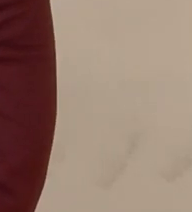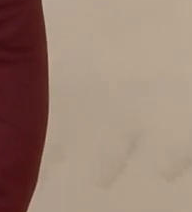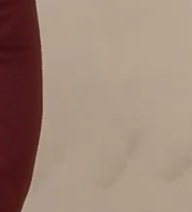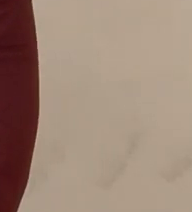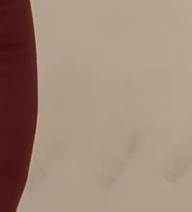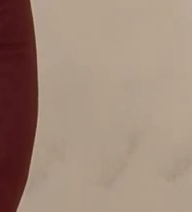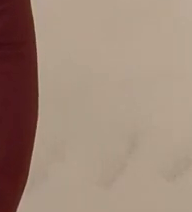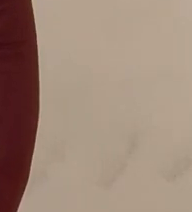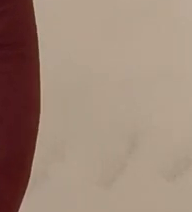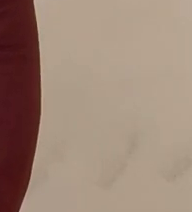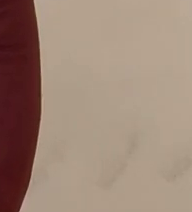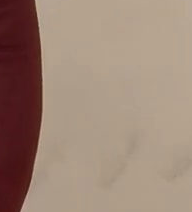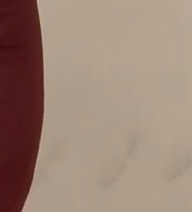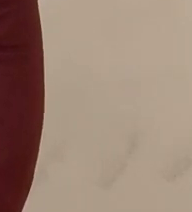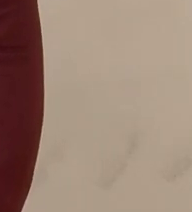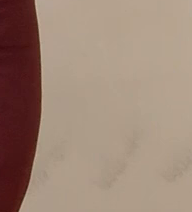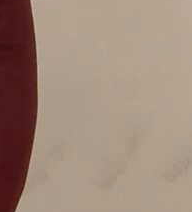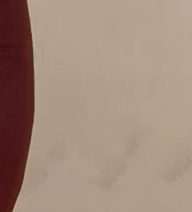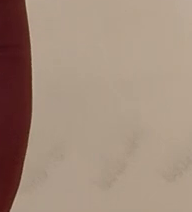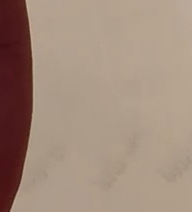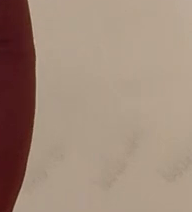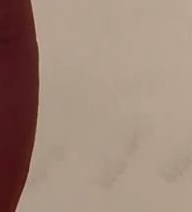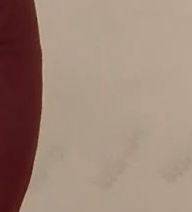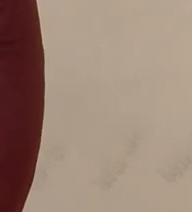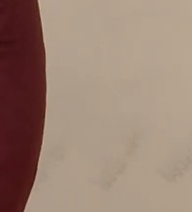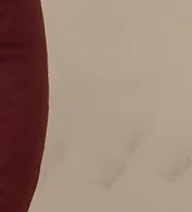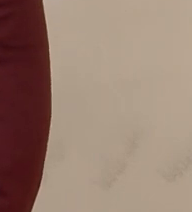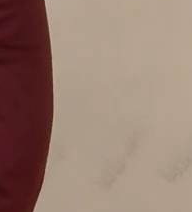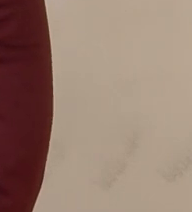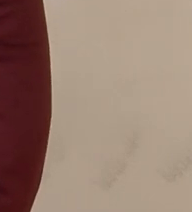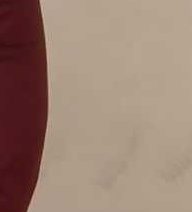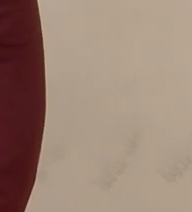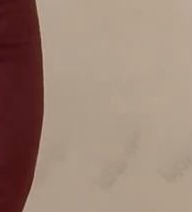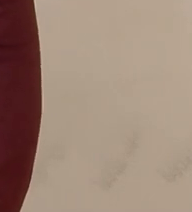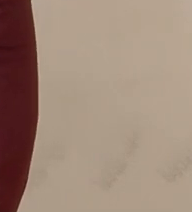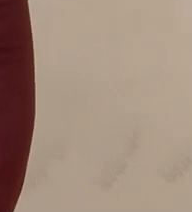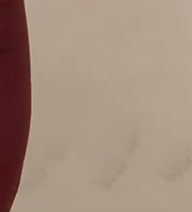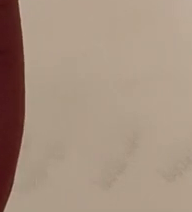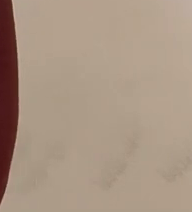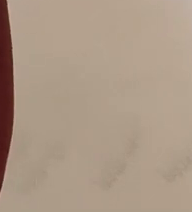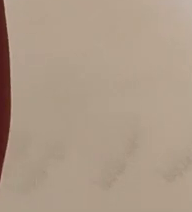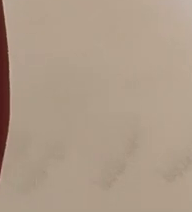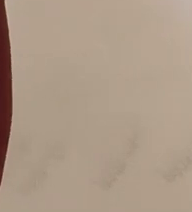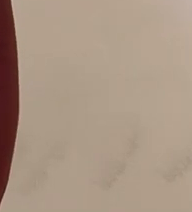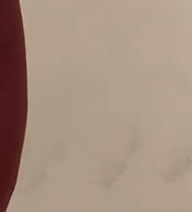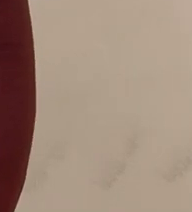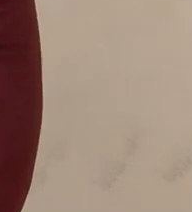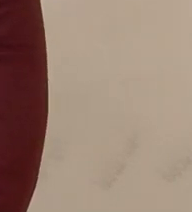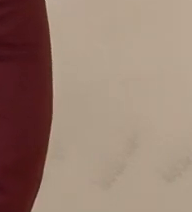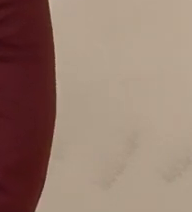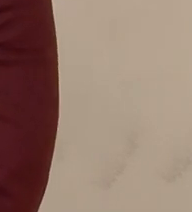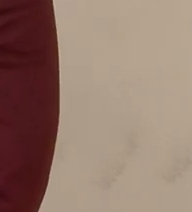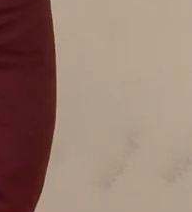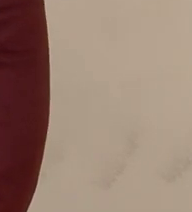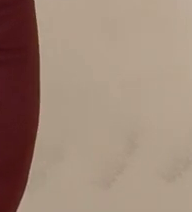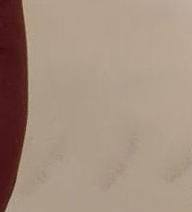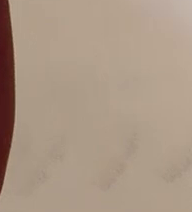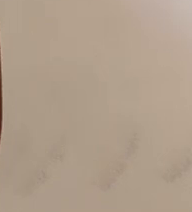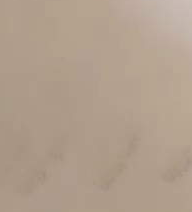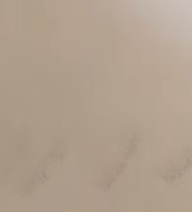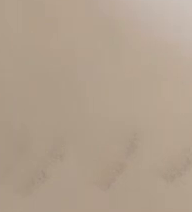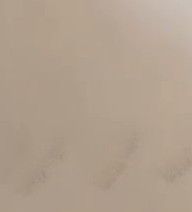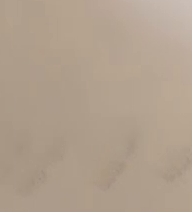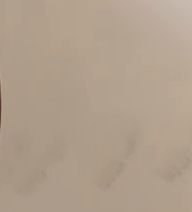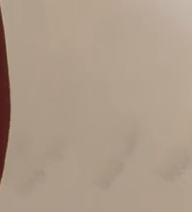my third year of teaching at Alma Bratton High School, where I am spending my second year there. And currently this spring semester, I am teaching